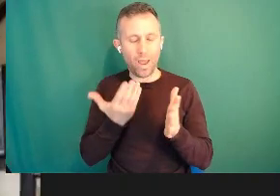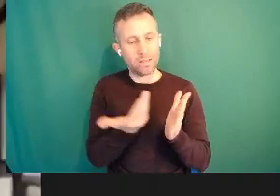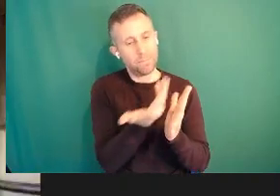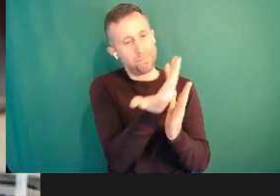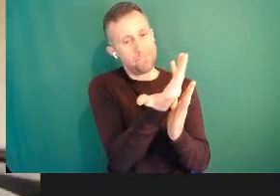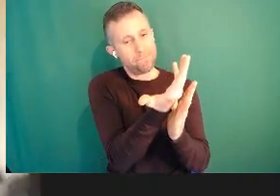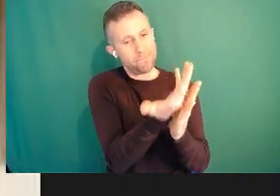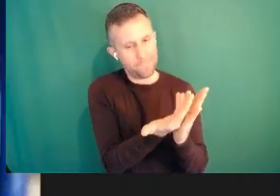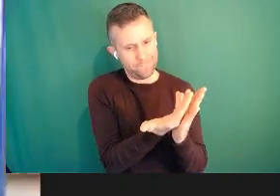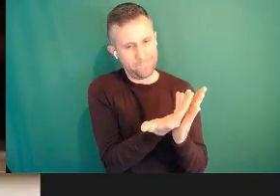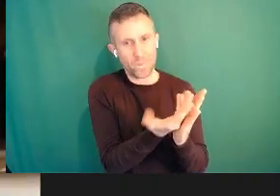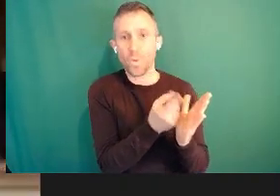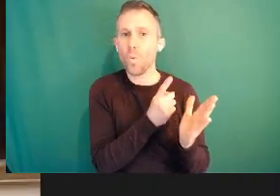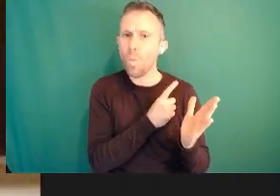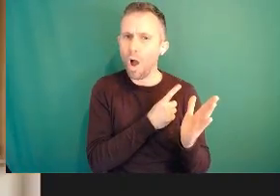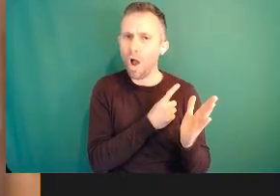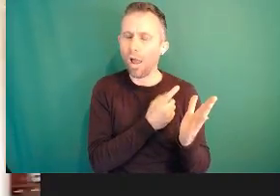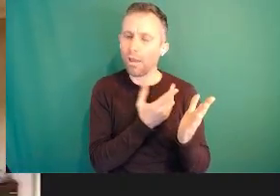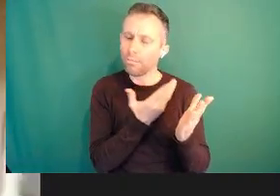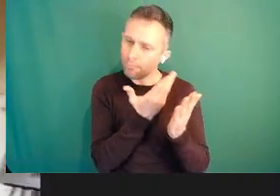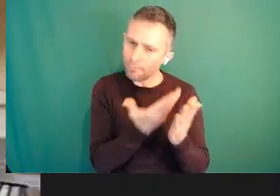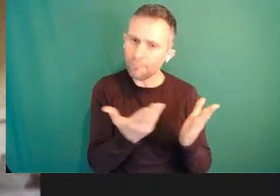audience coming tomorrow.